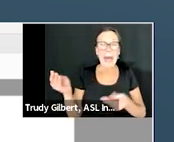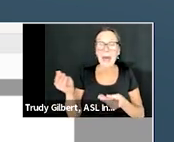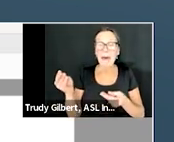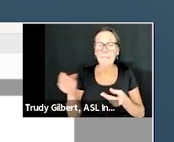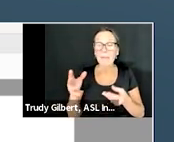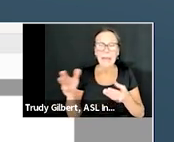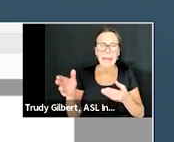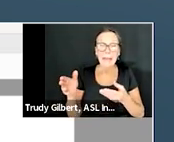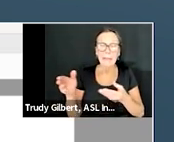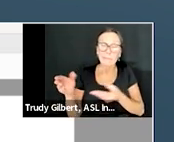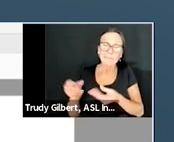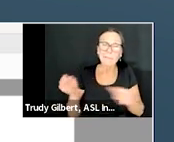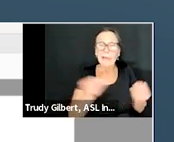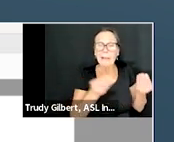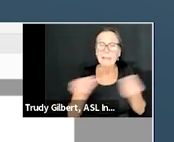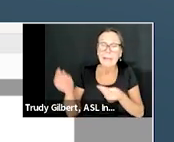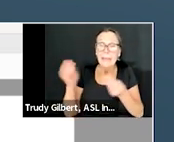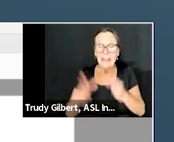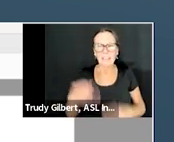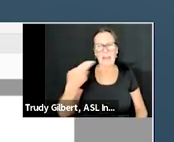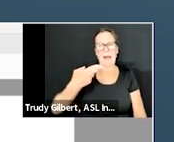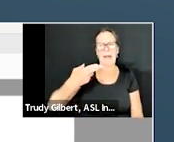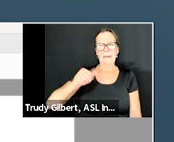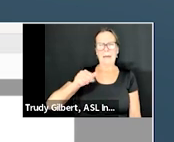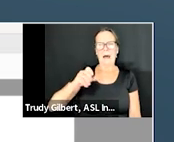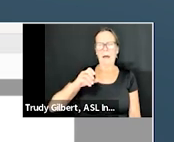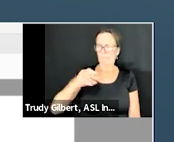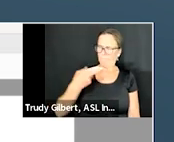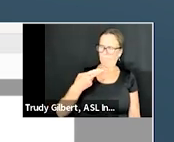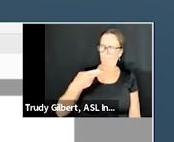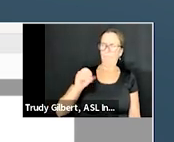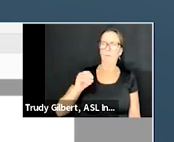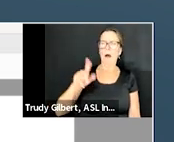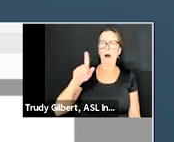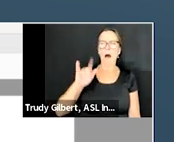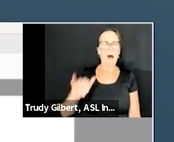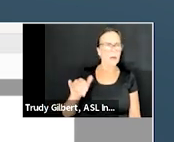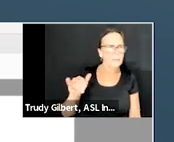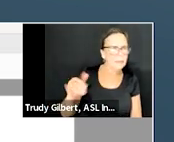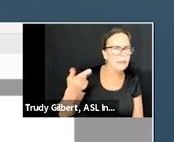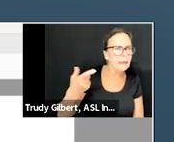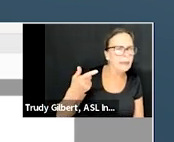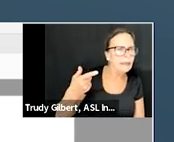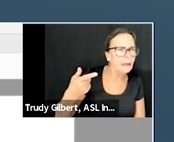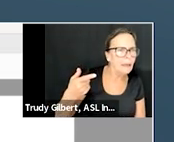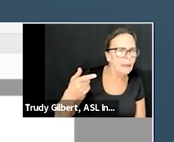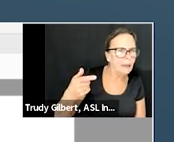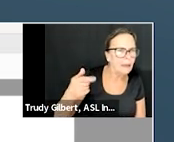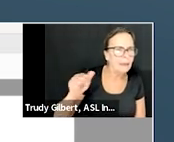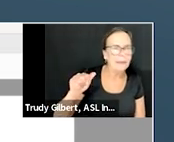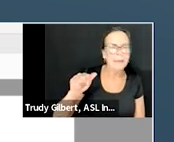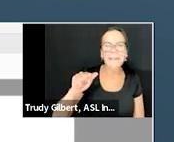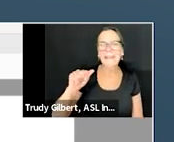that school committee member, Holly Gazy. So if you could go to the next slide, please, Keith.